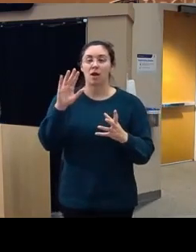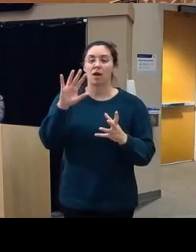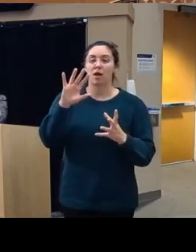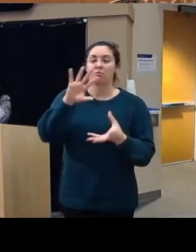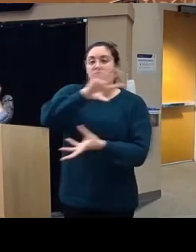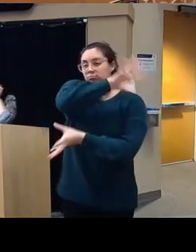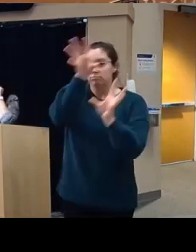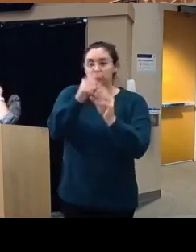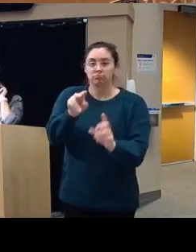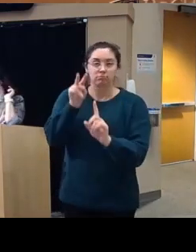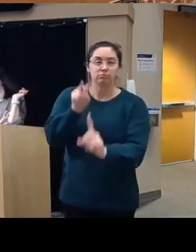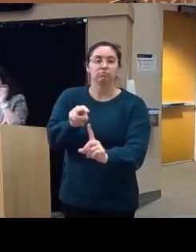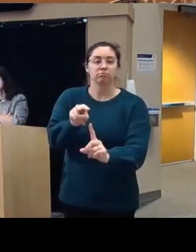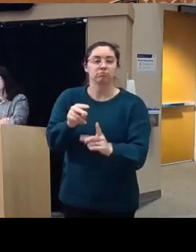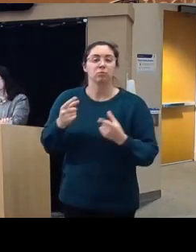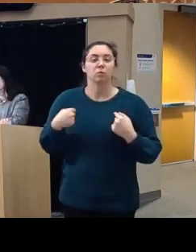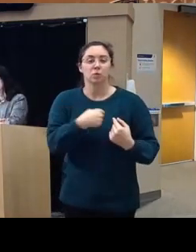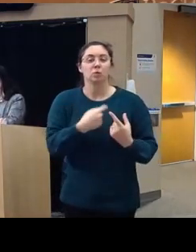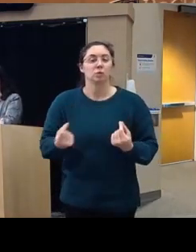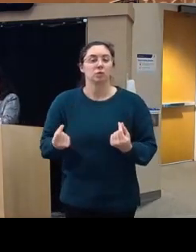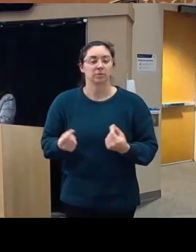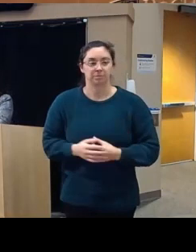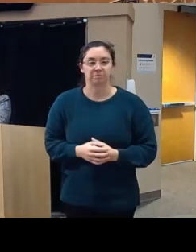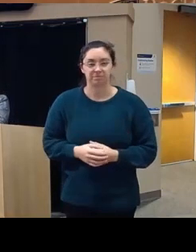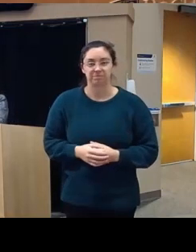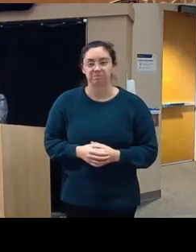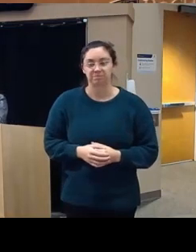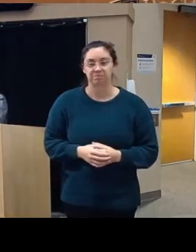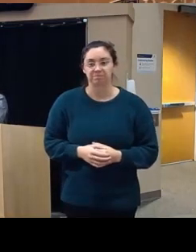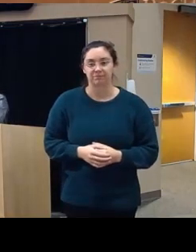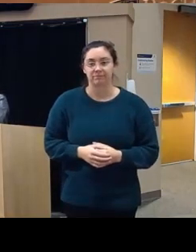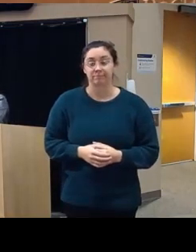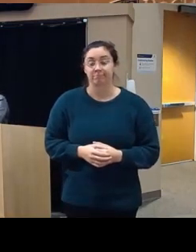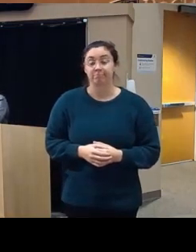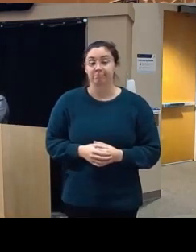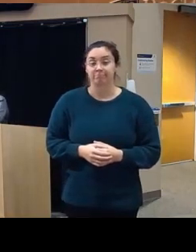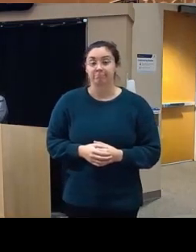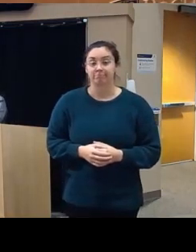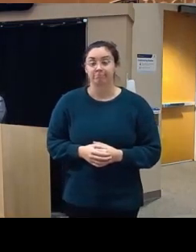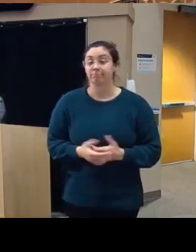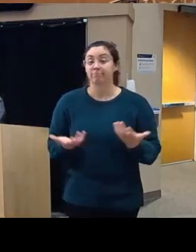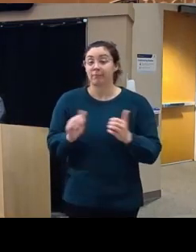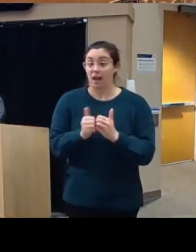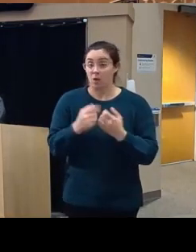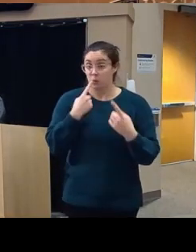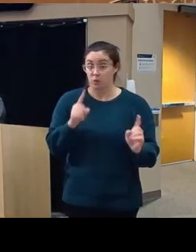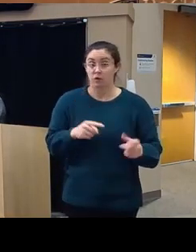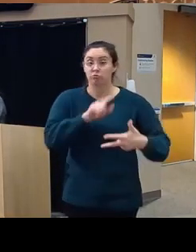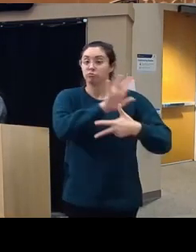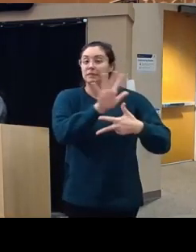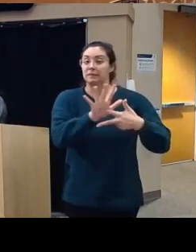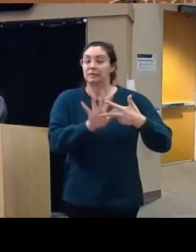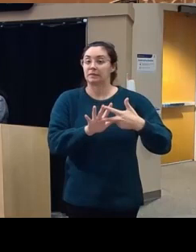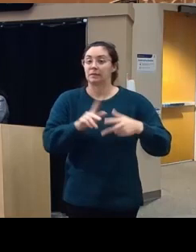overview of what we're doing. And okay, so essentially the way that worked is there were 3